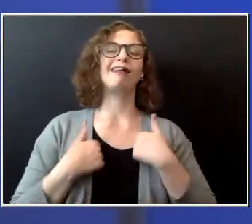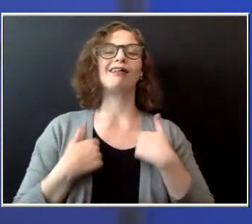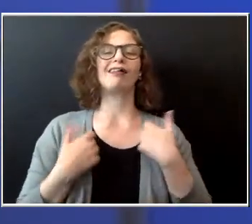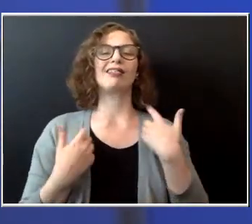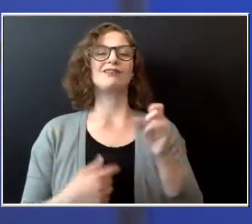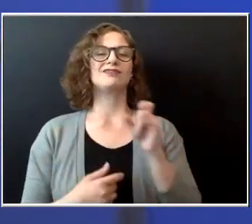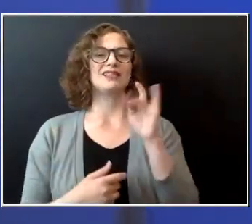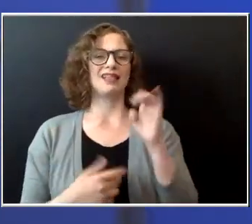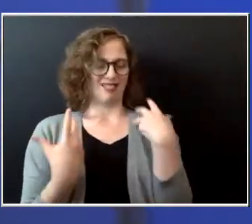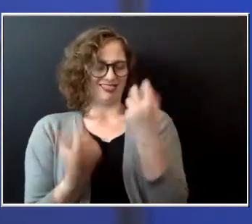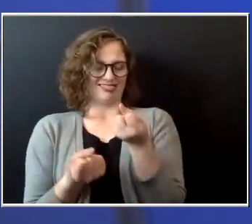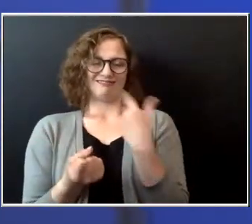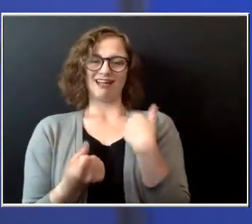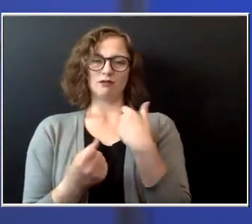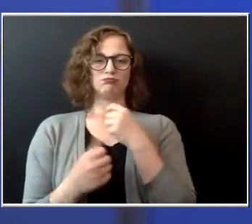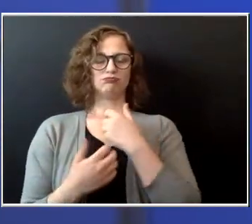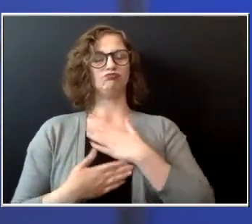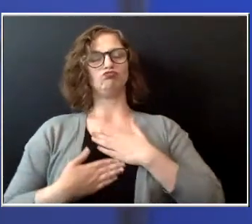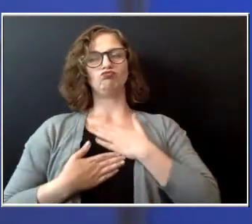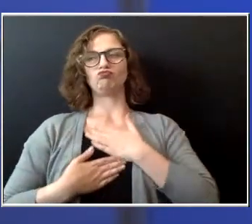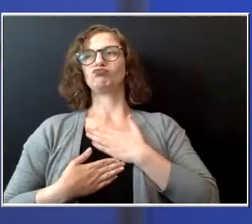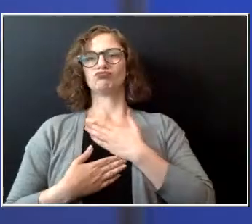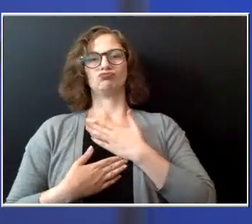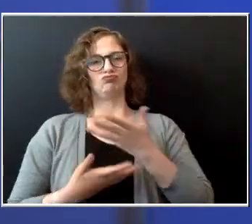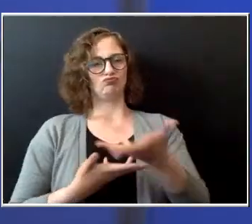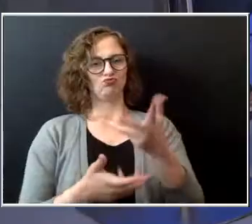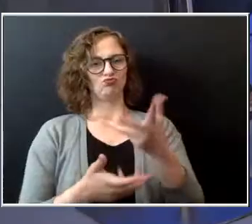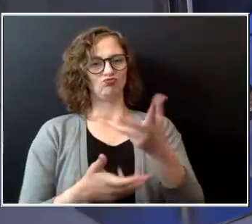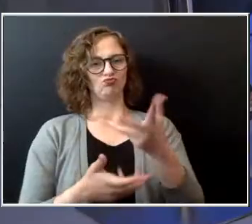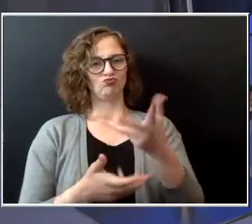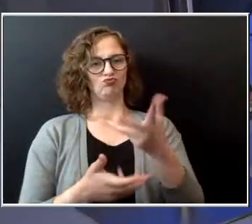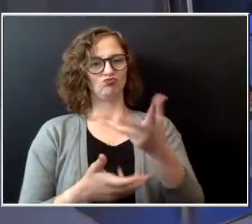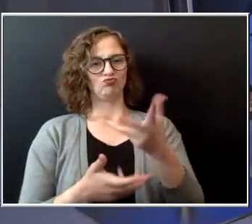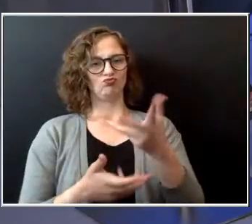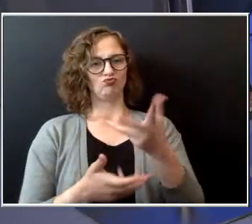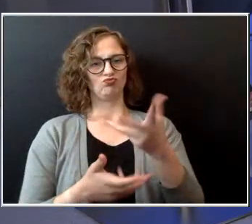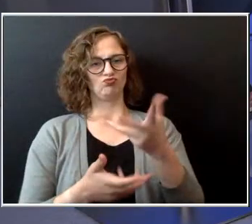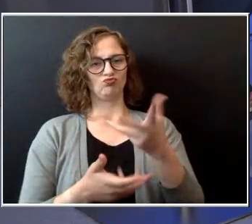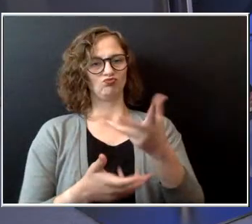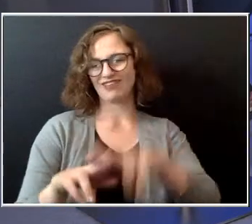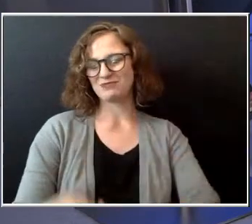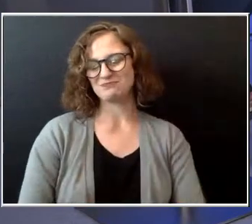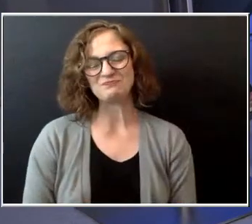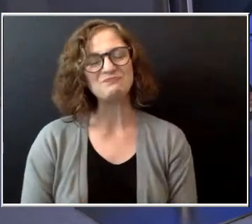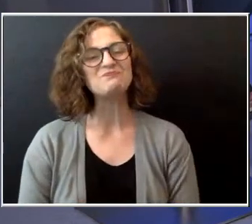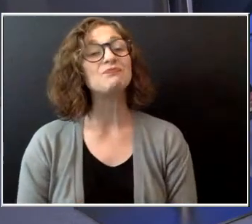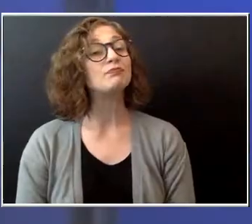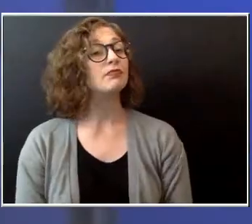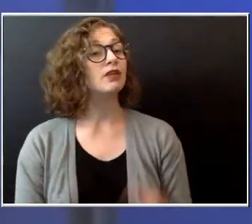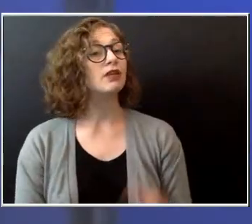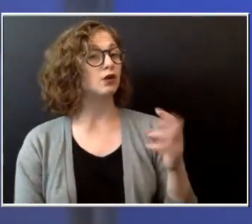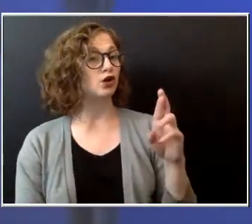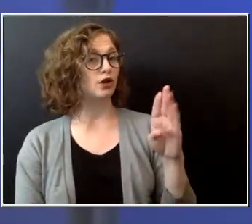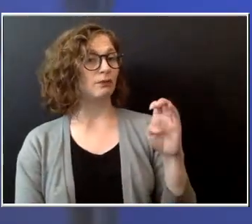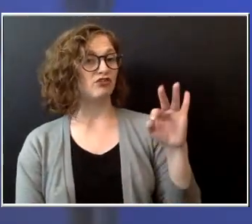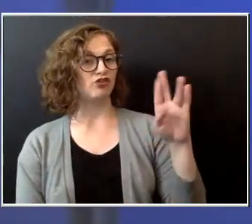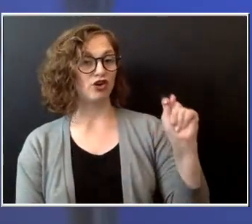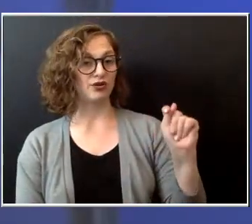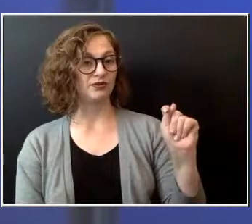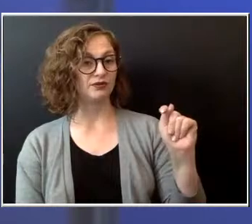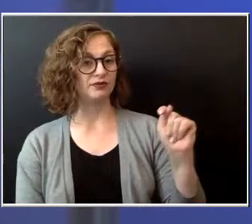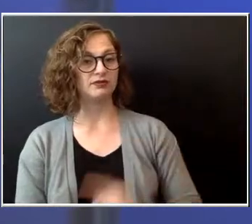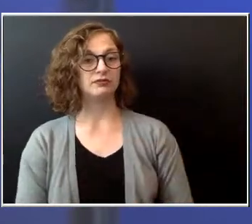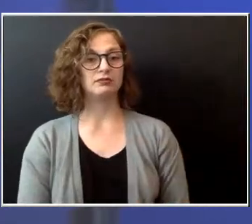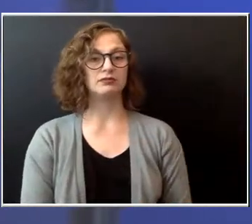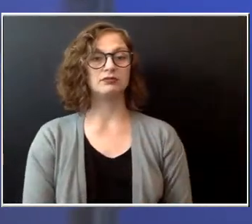It's been my passion, and it's a lot of fun. Dr. Beffert. I just want to encourage parents. This is not easy. It